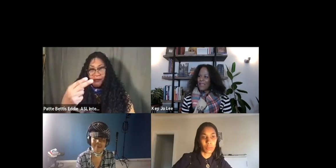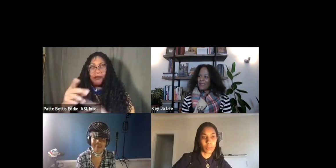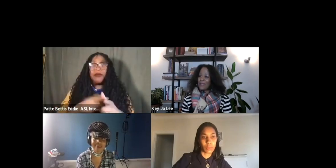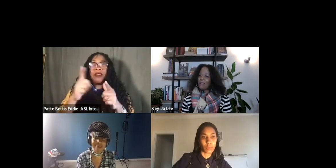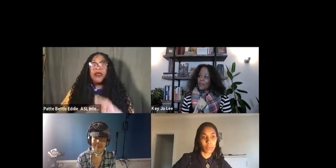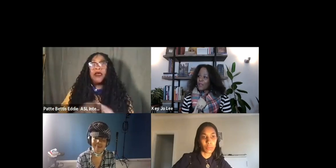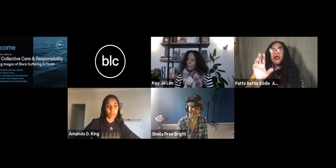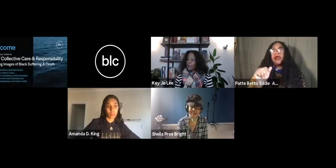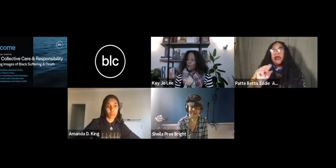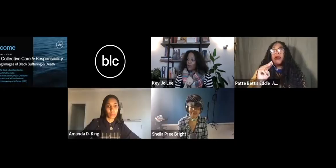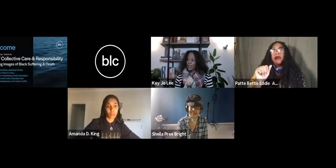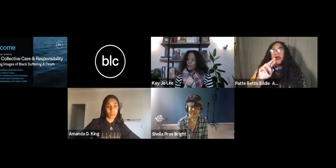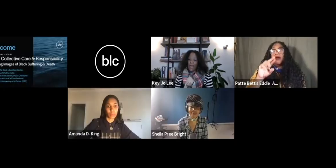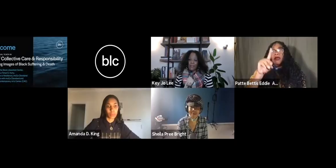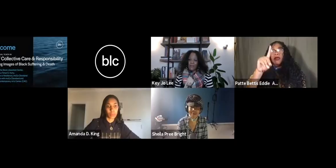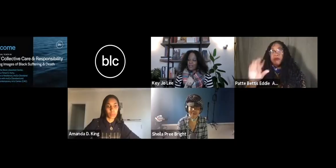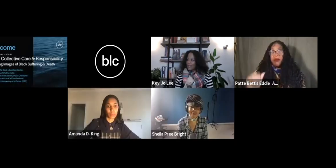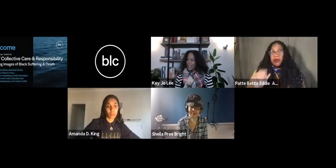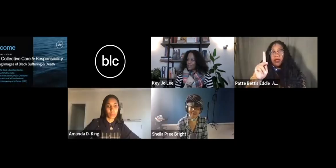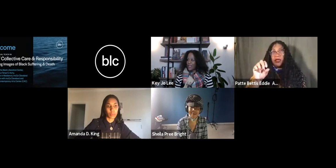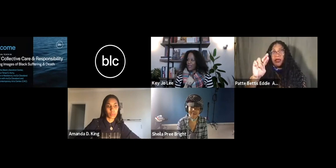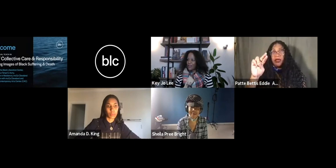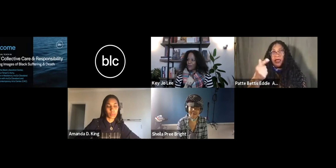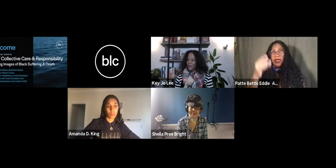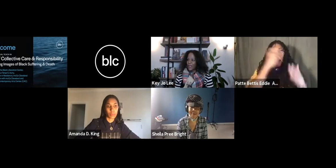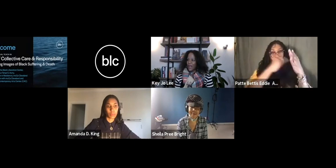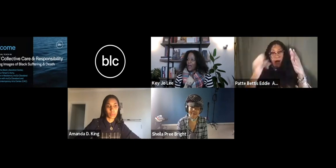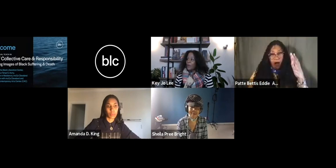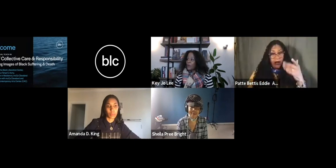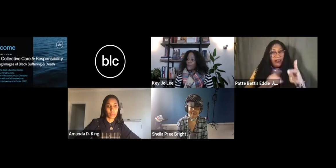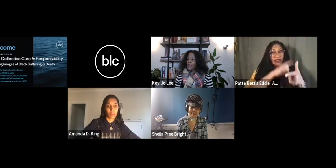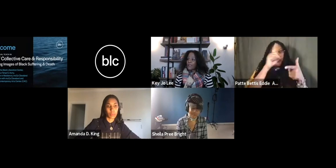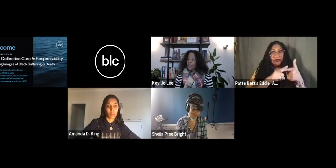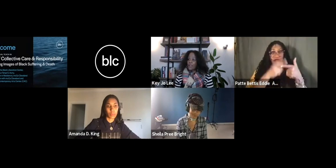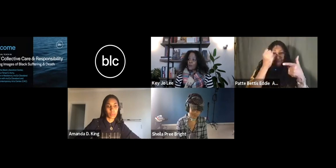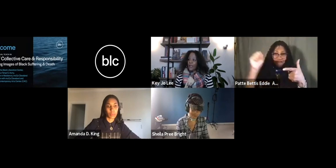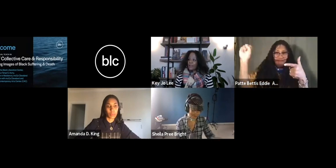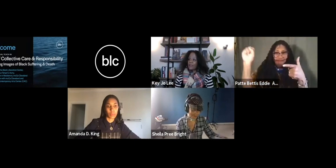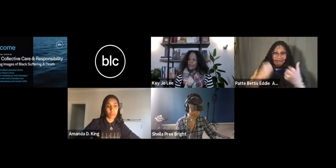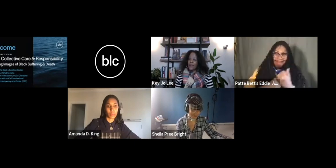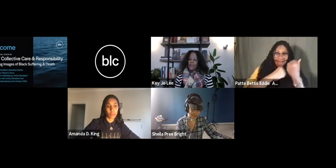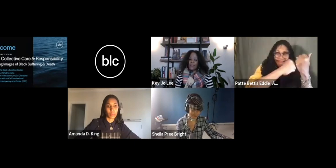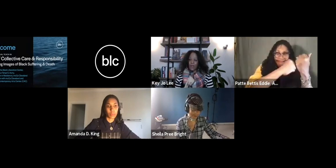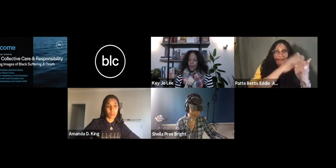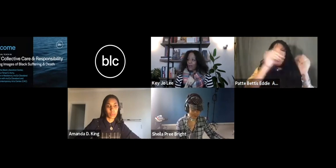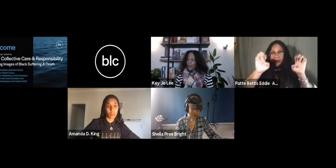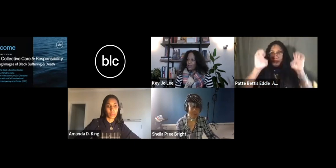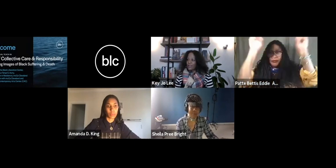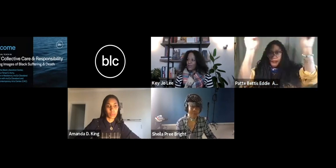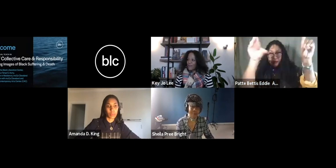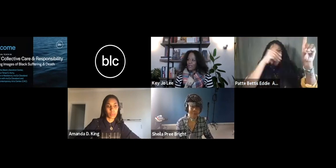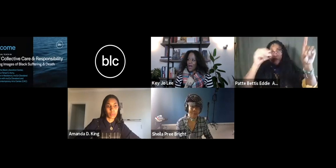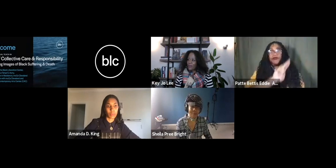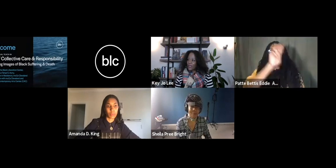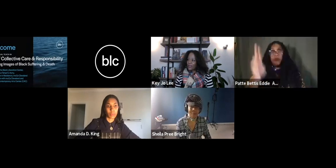Amanda is a Cleveland-based artist, activist, and educator. Her civically engaged practice utilizes law,